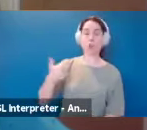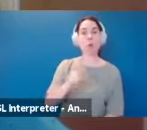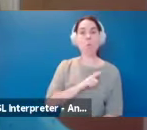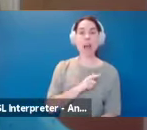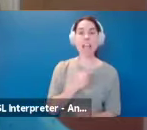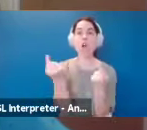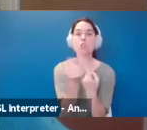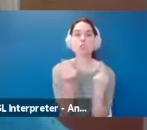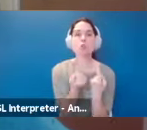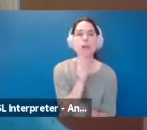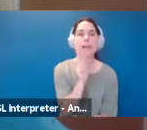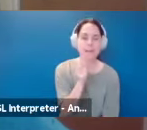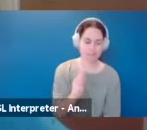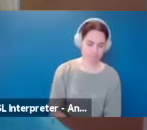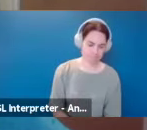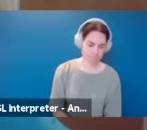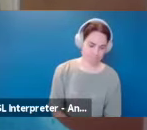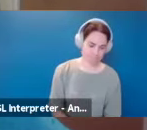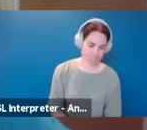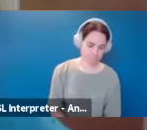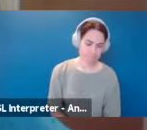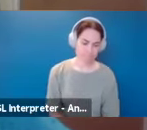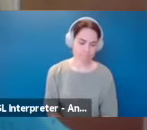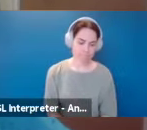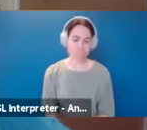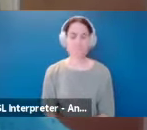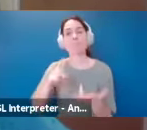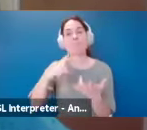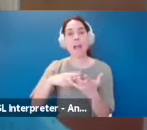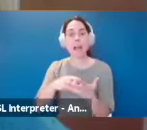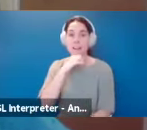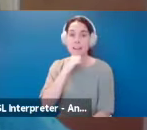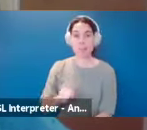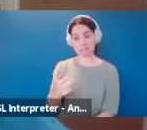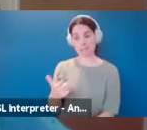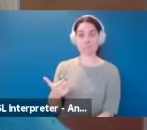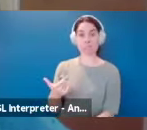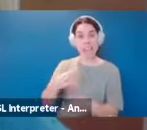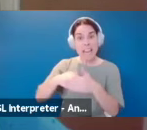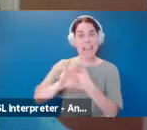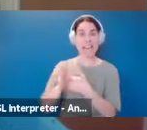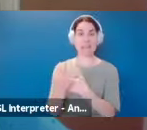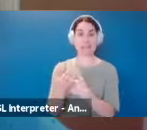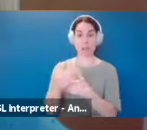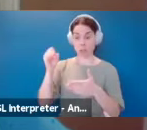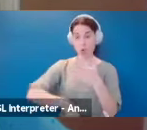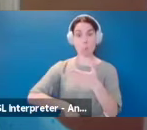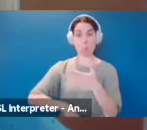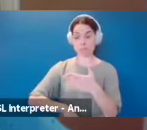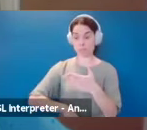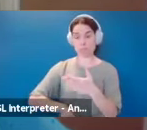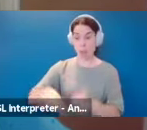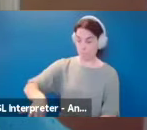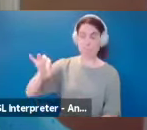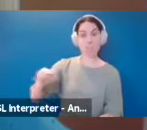Crawford in Walmart picked up a BB gun. Video footage proves he was not waving anything around. Police shoot